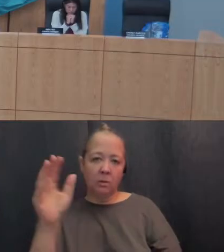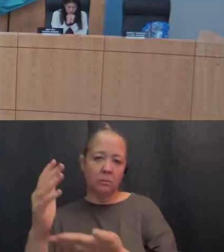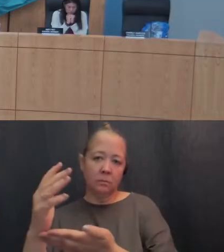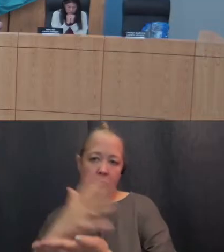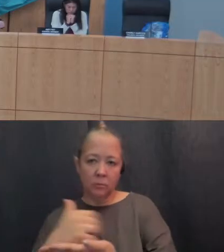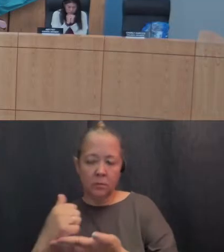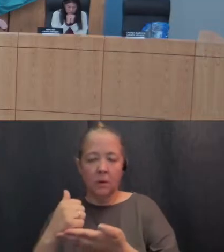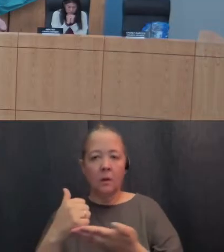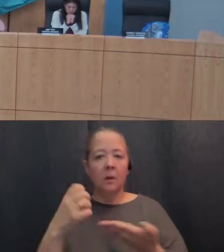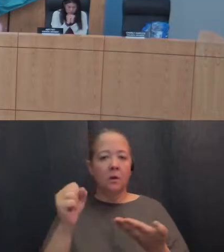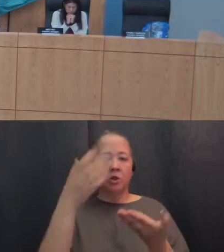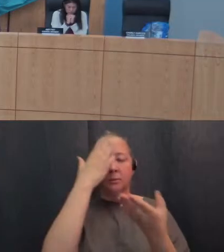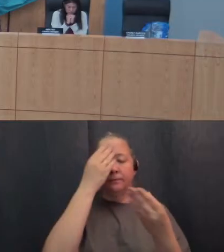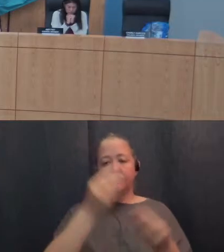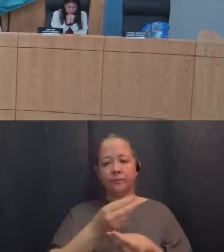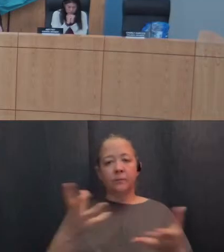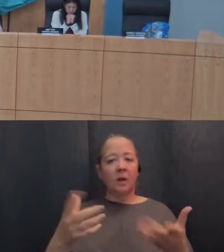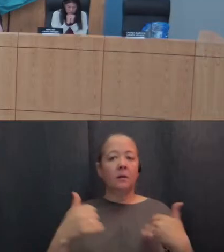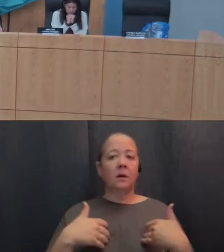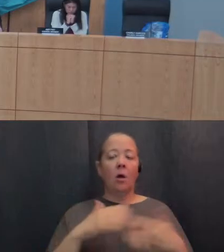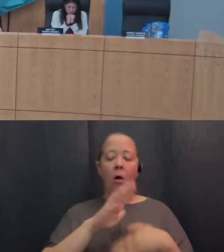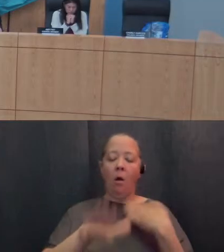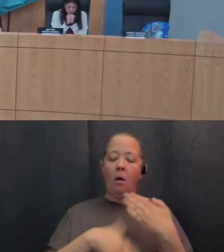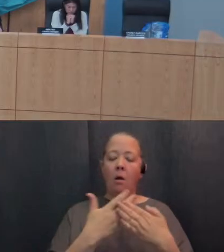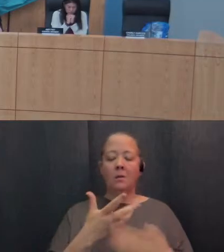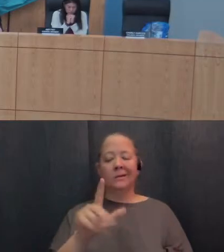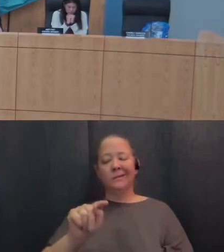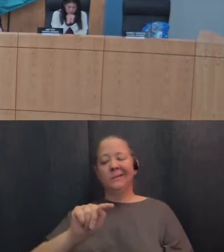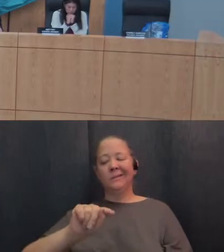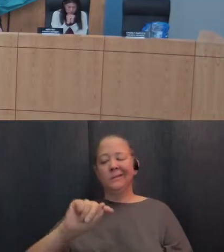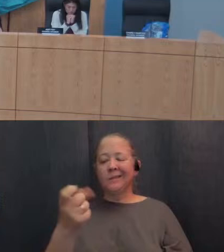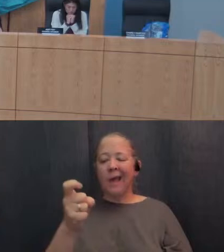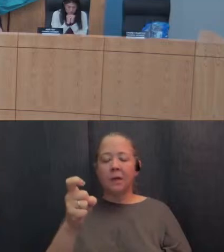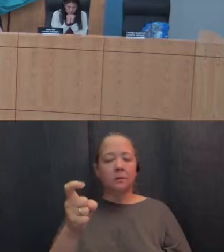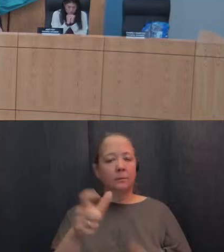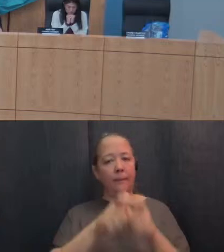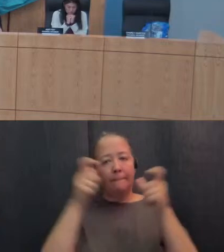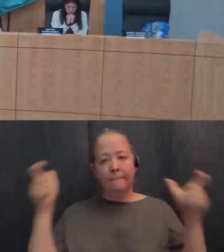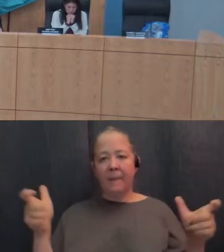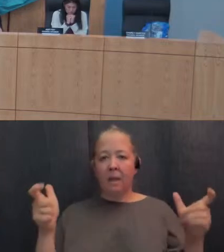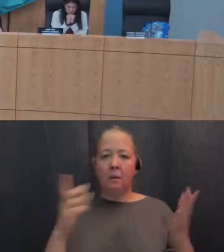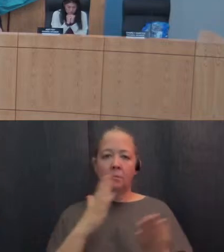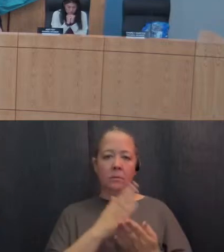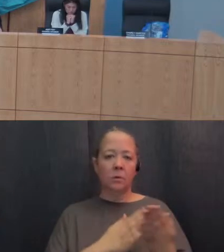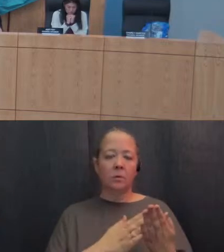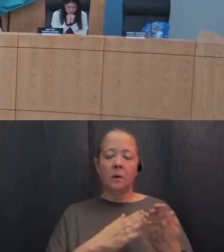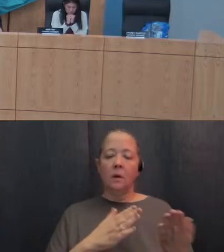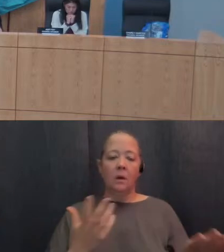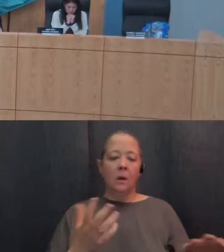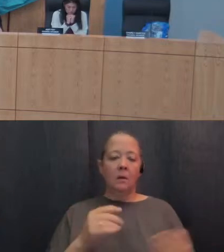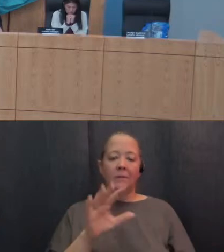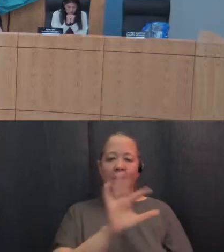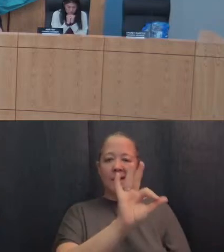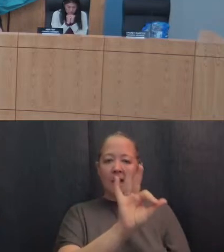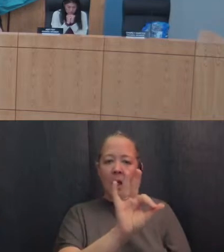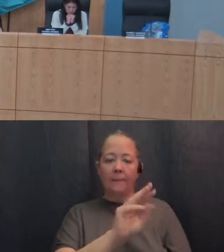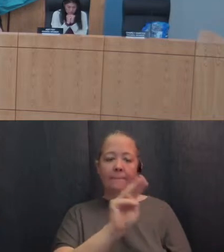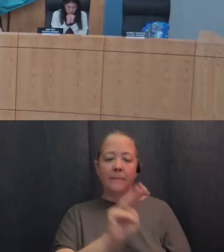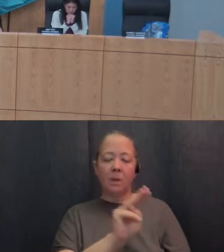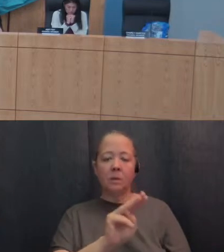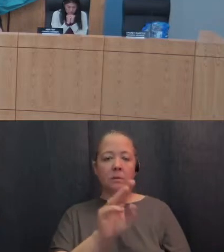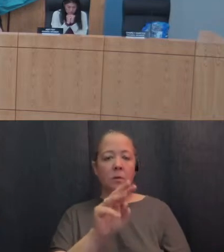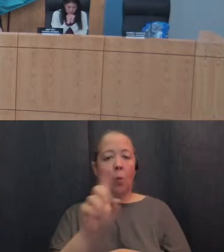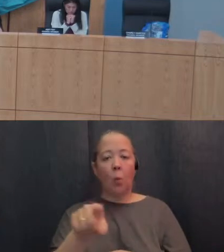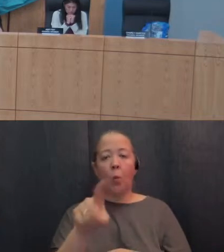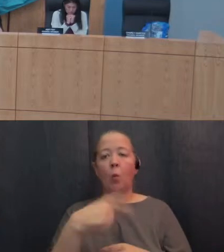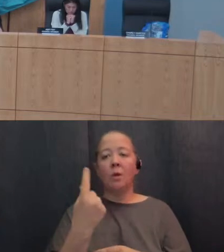taxes, are a huge component. That's $9 million. There's only about $2.5 million that we collect other